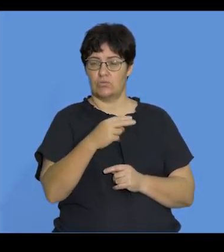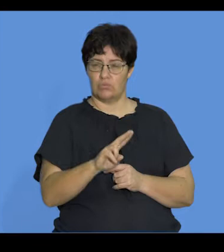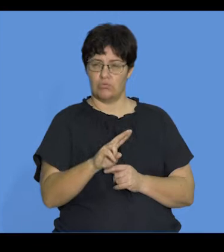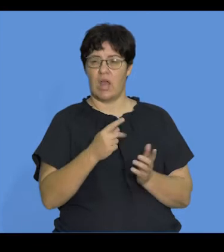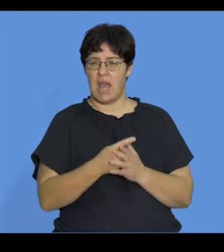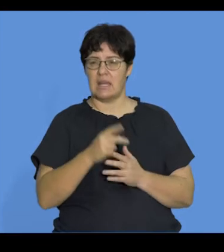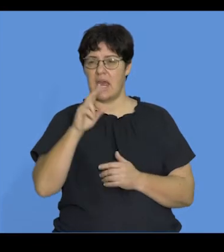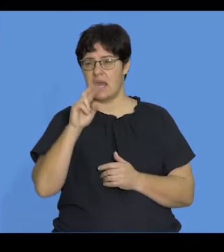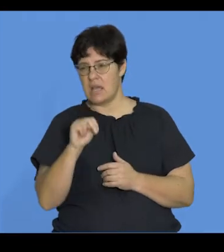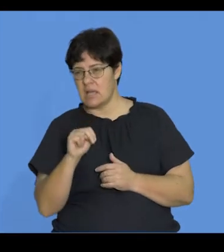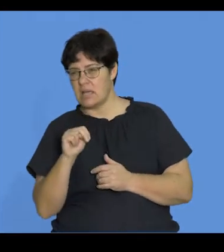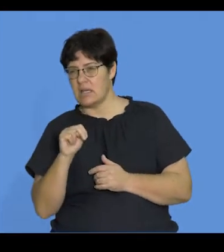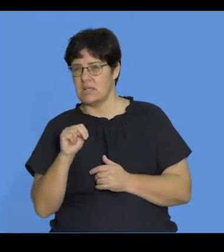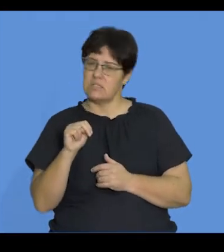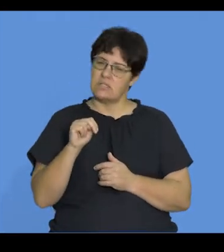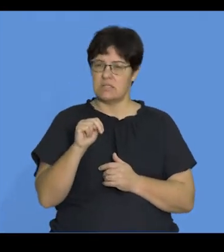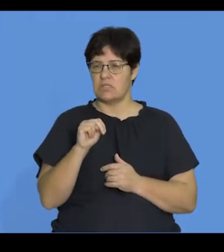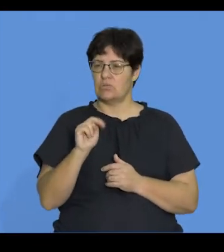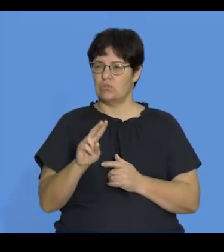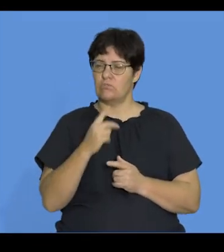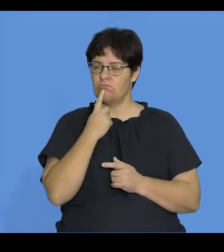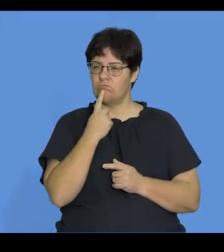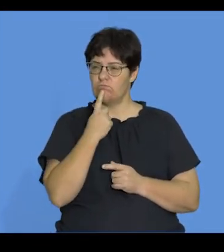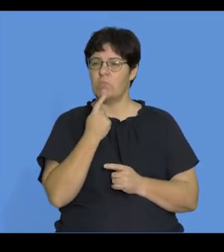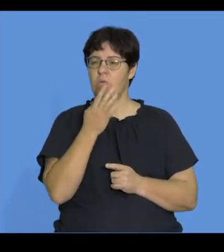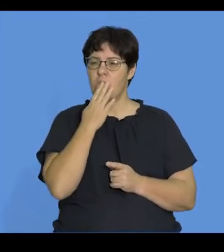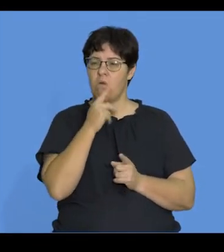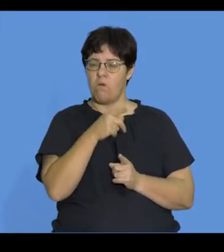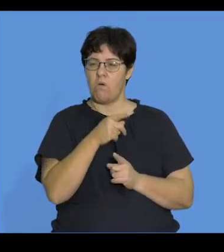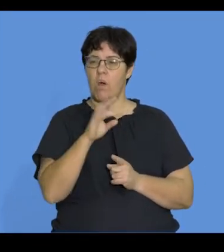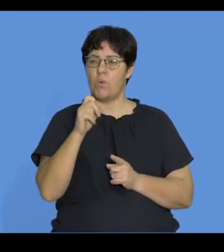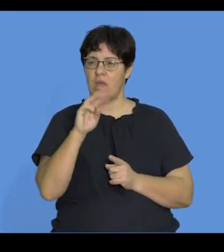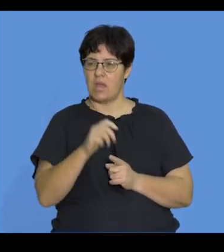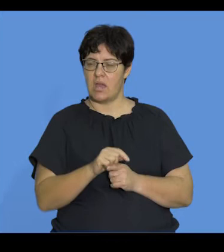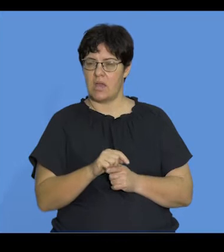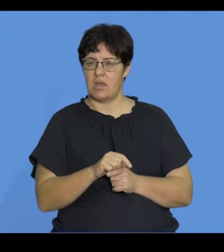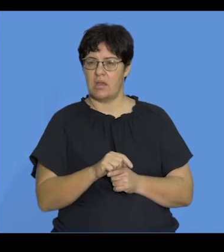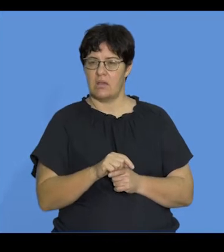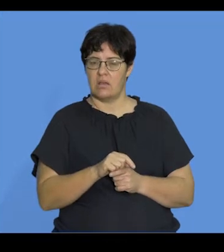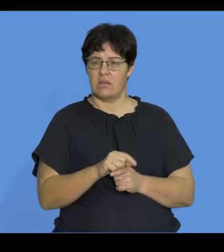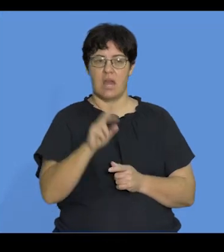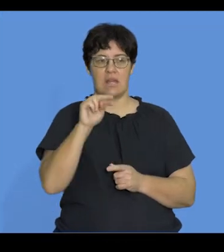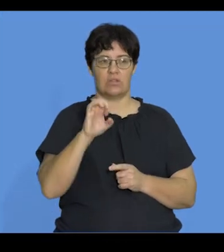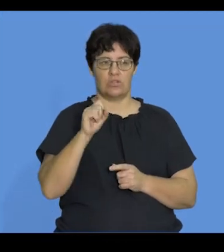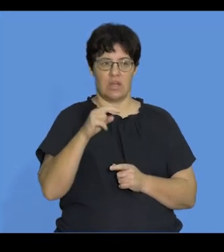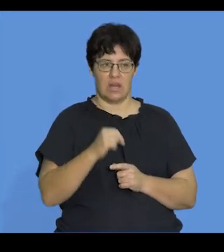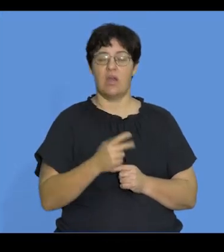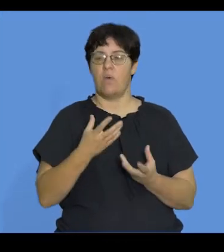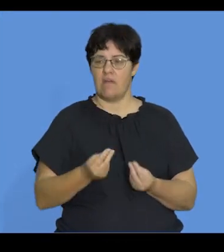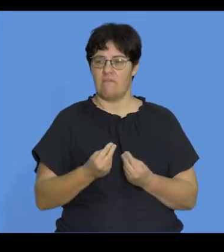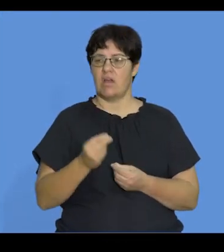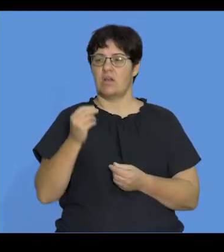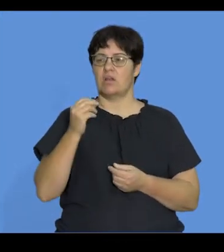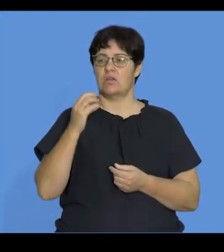D. But for us to eliminate the correct one, we would know that for ammonia, actually for nitrogen, we're left